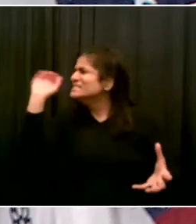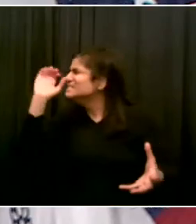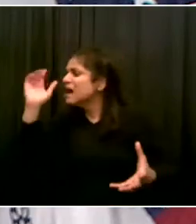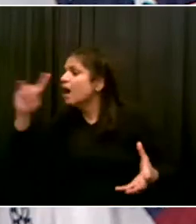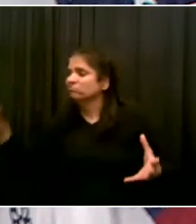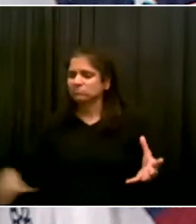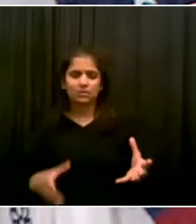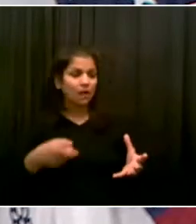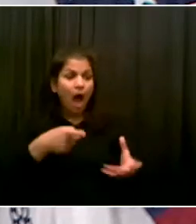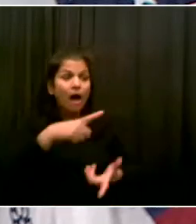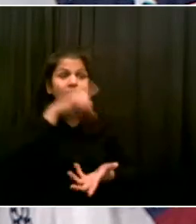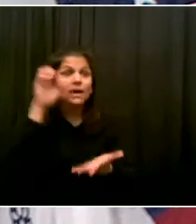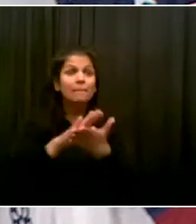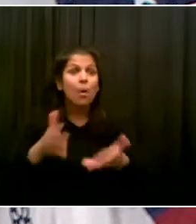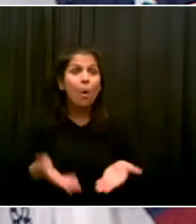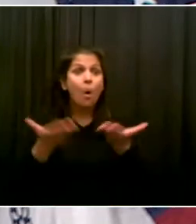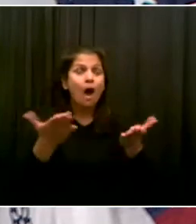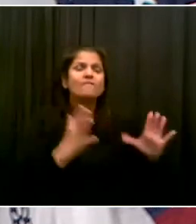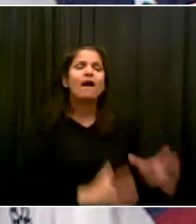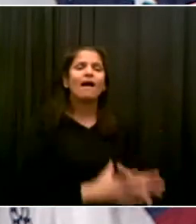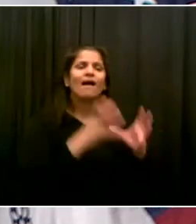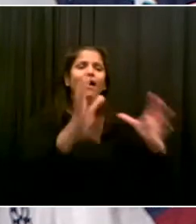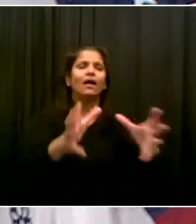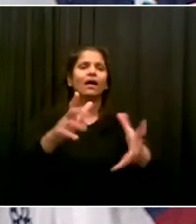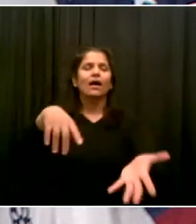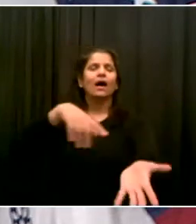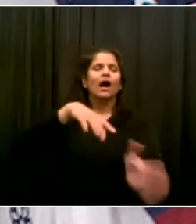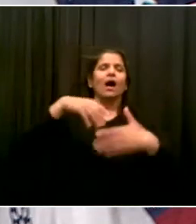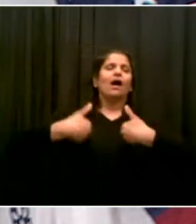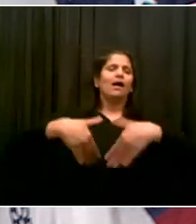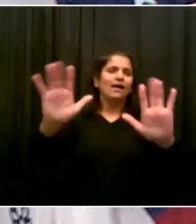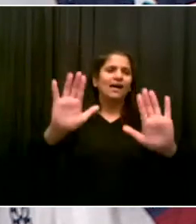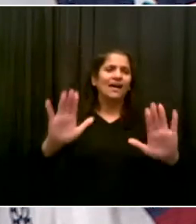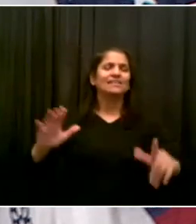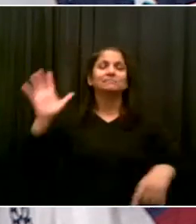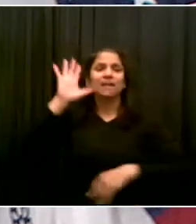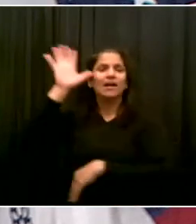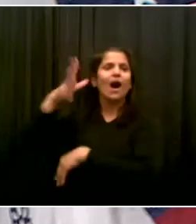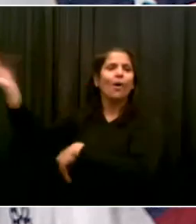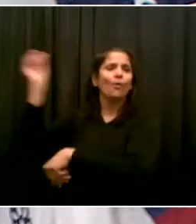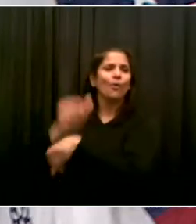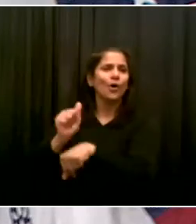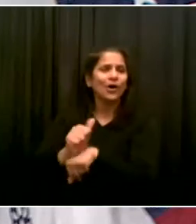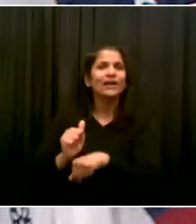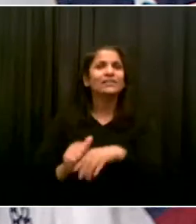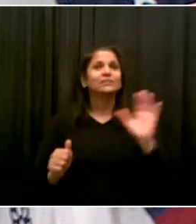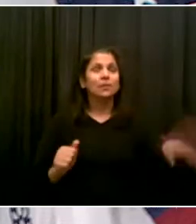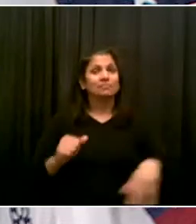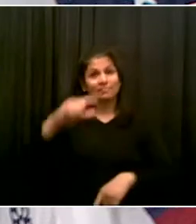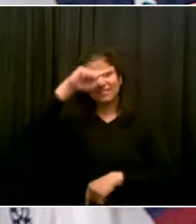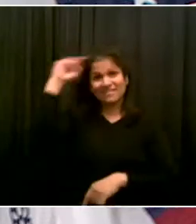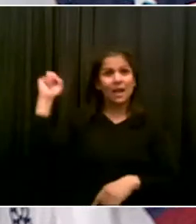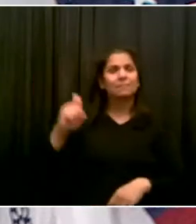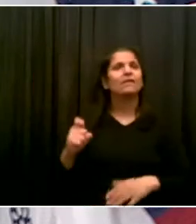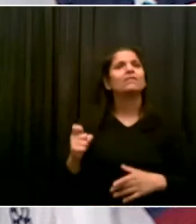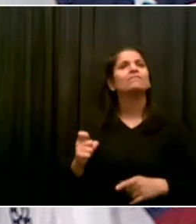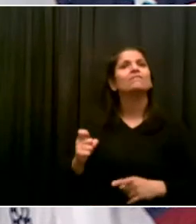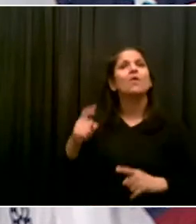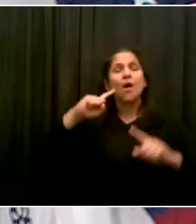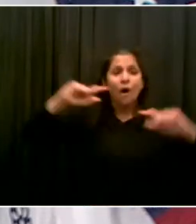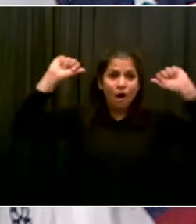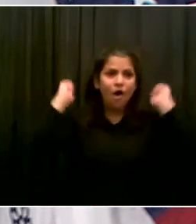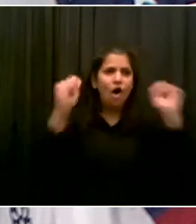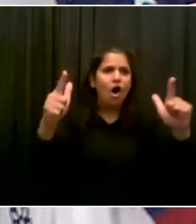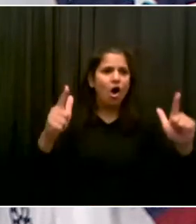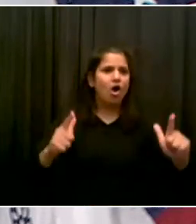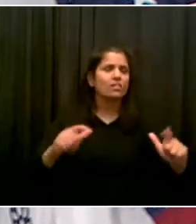ideas and put them together into something brand new. So this is now summer for everyone. It's Summer Rising. It's a whole different thing. It is not summer